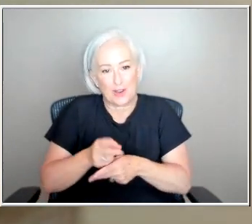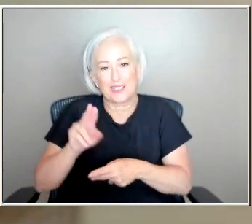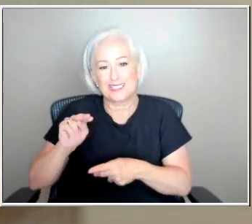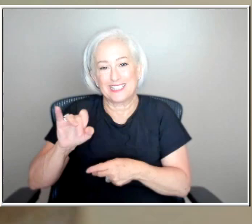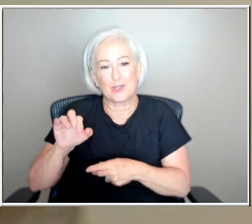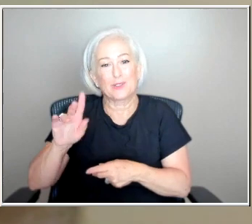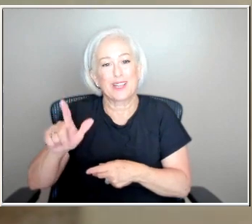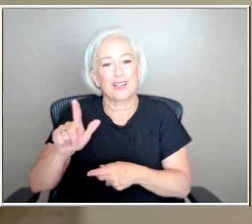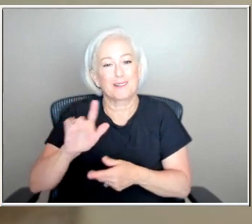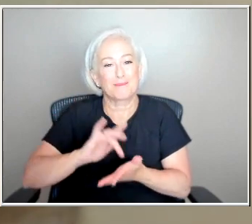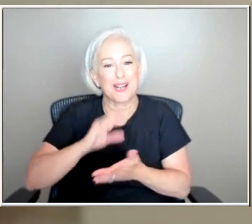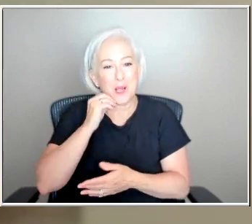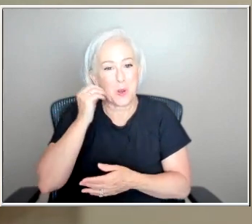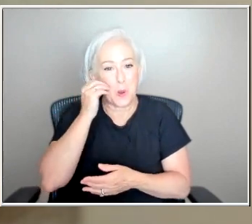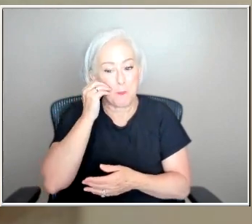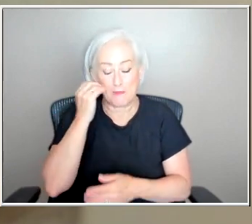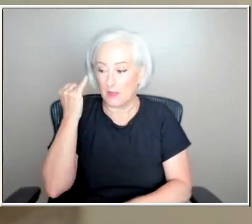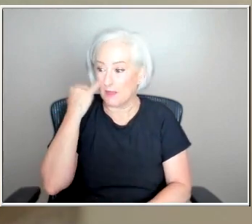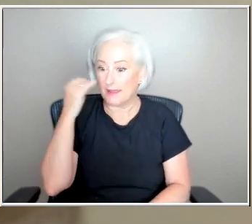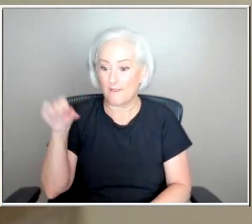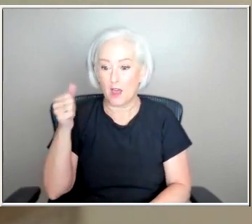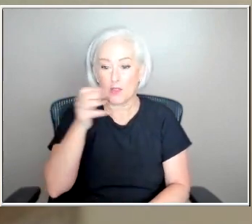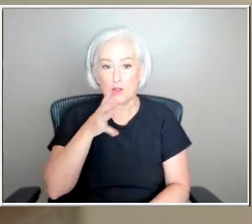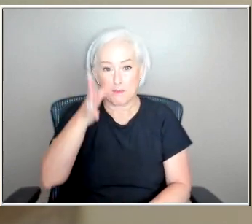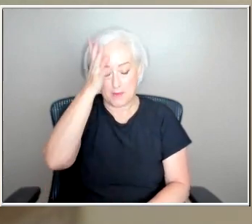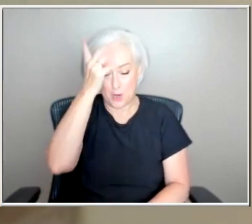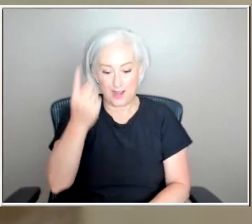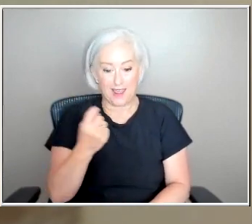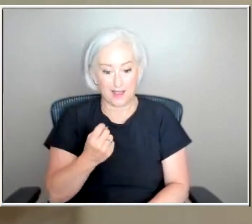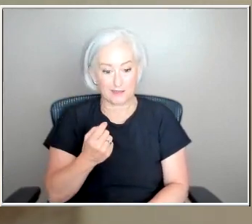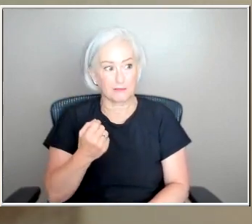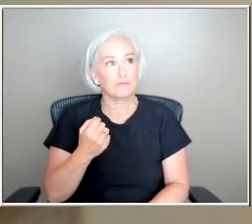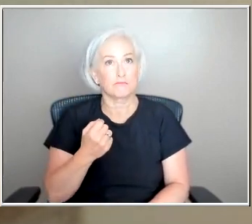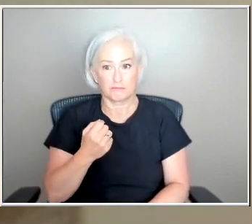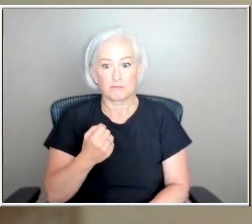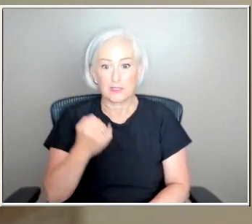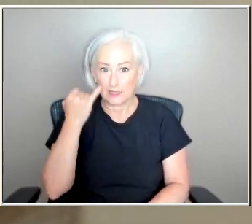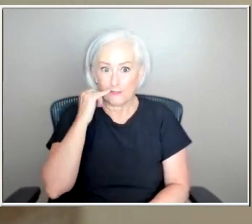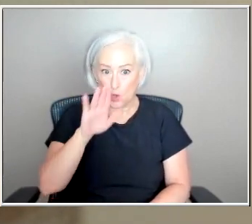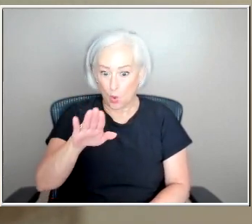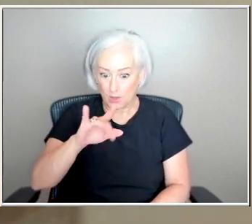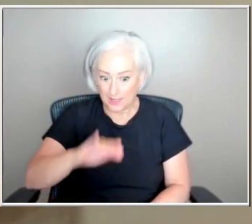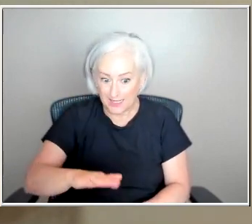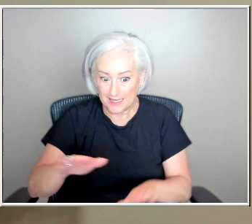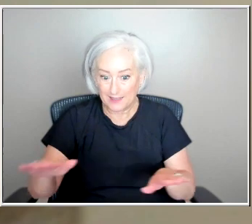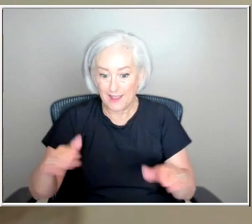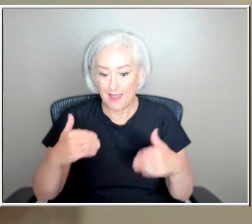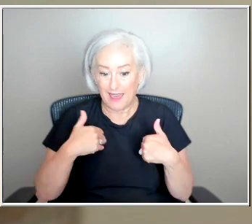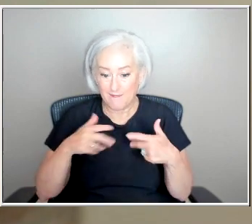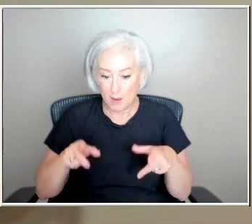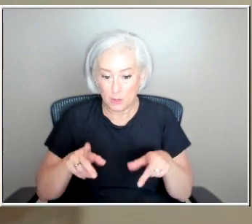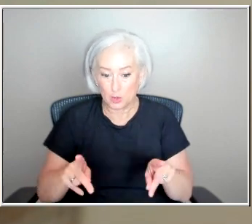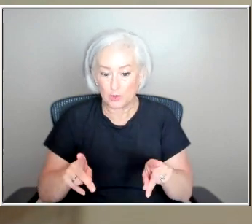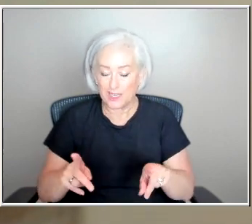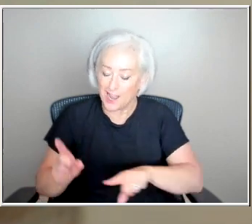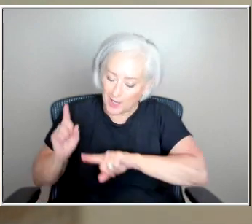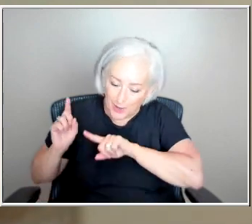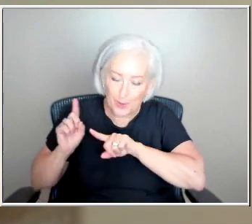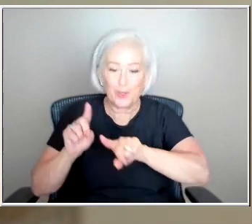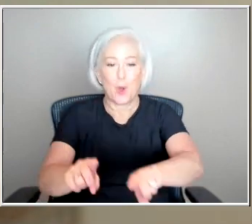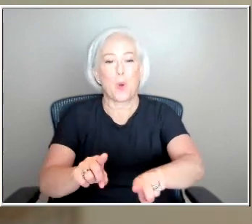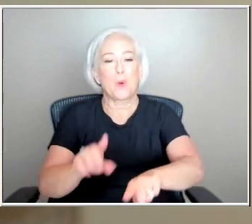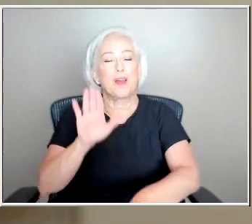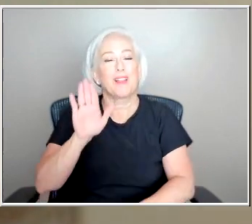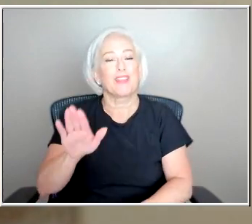think if another parent were to ask, I would say if your kid has the opportunity to go there, then definitely go, because they're amazing